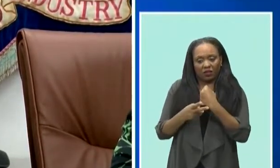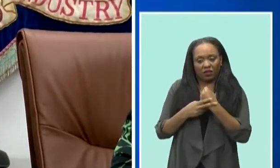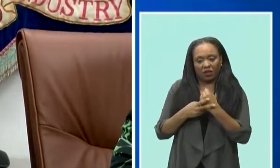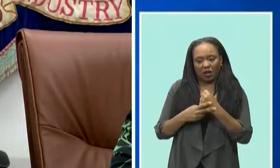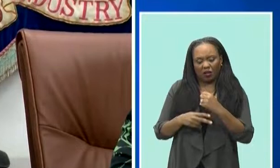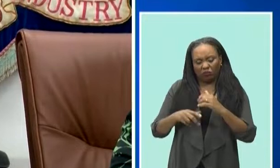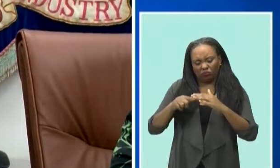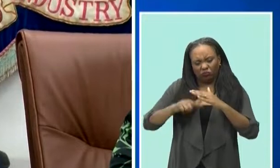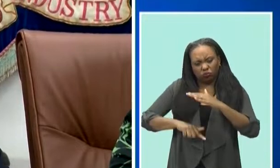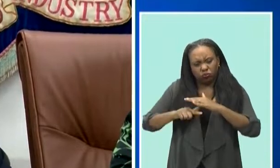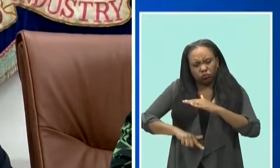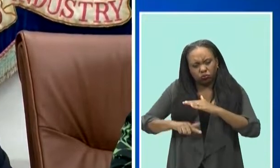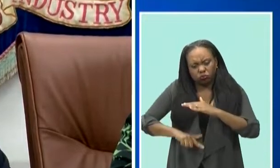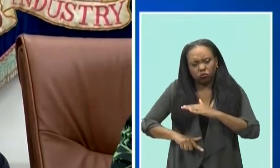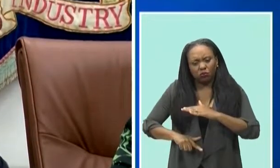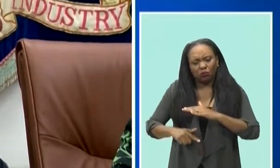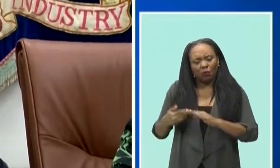million,